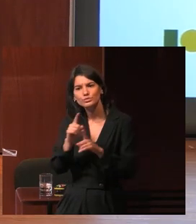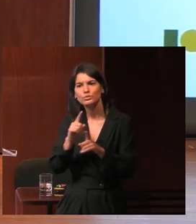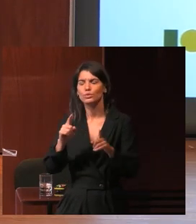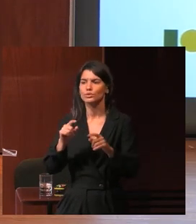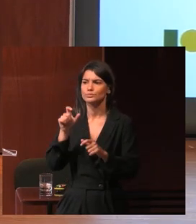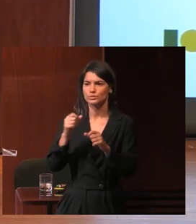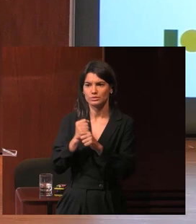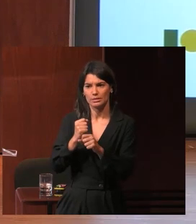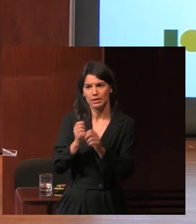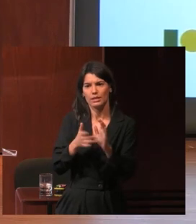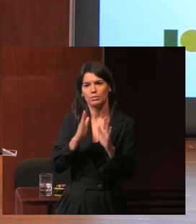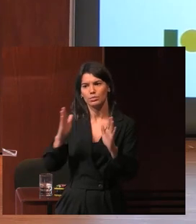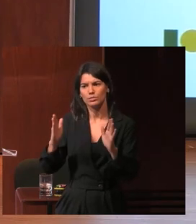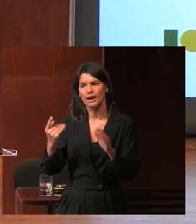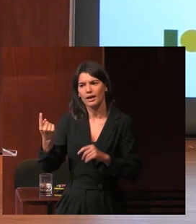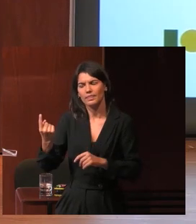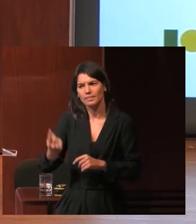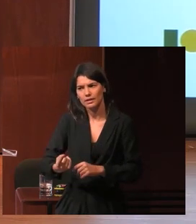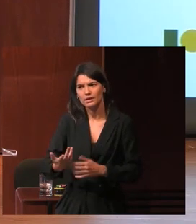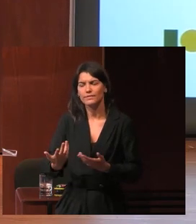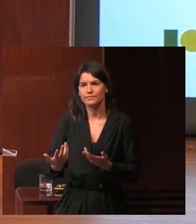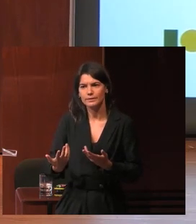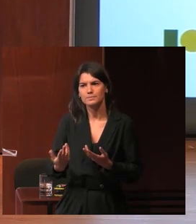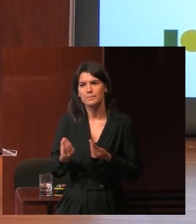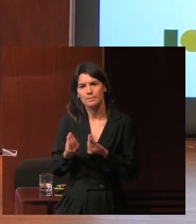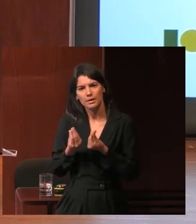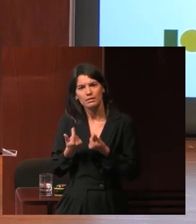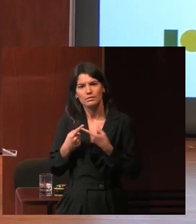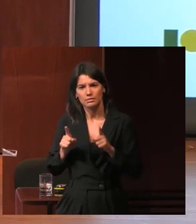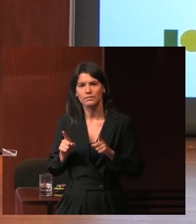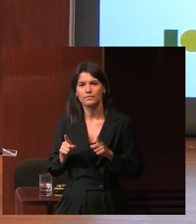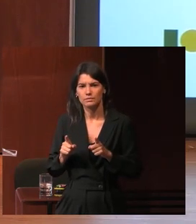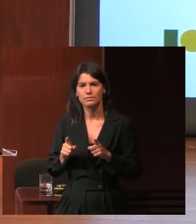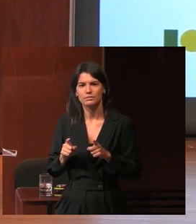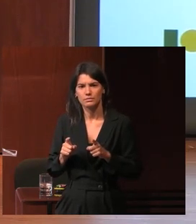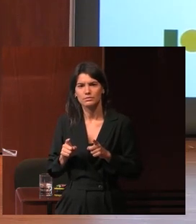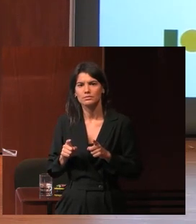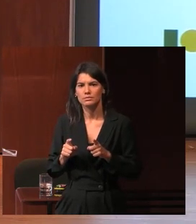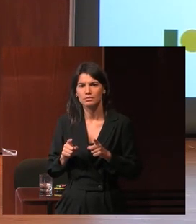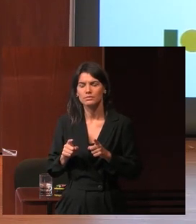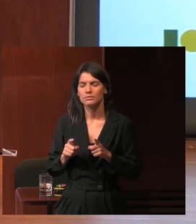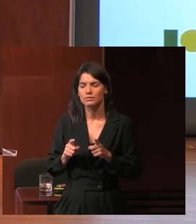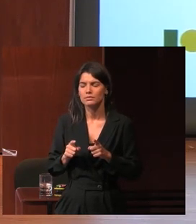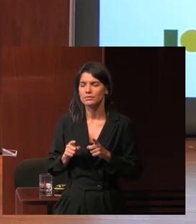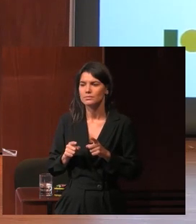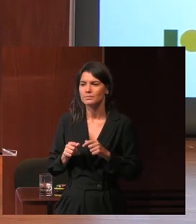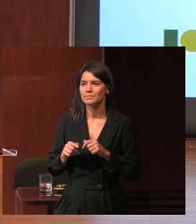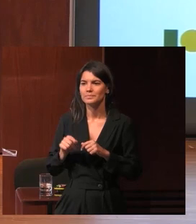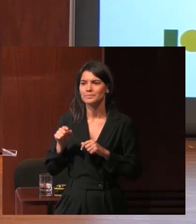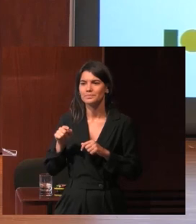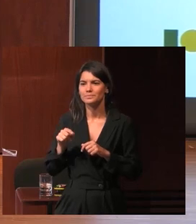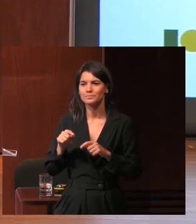have to solve that sort of conflicts, of problems.